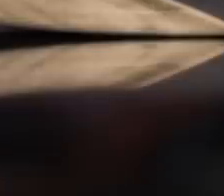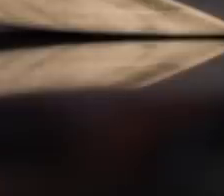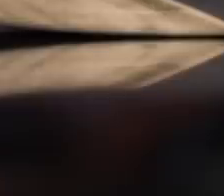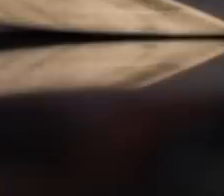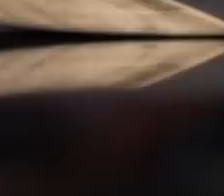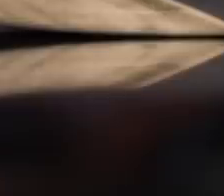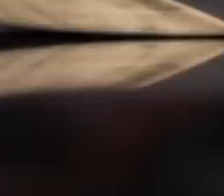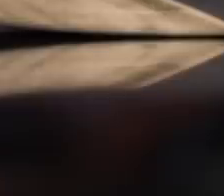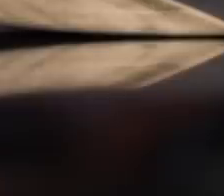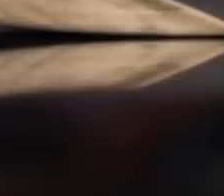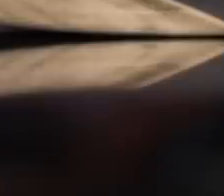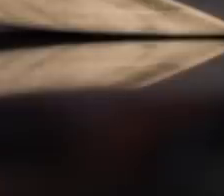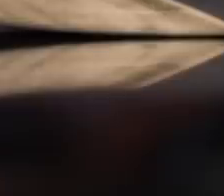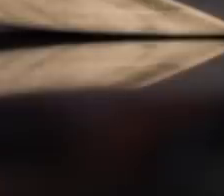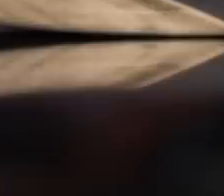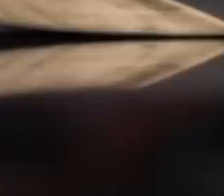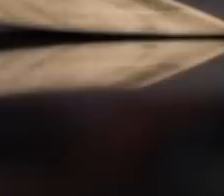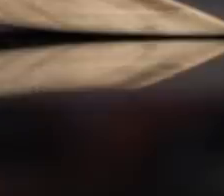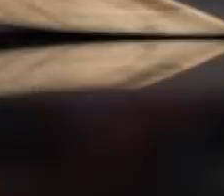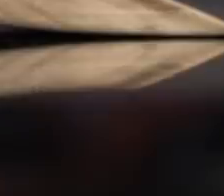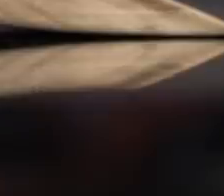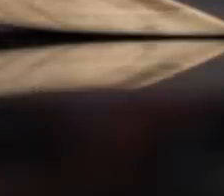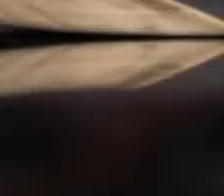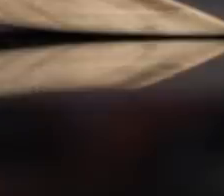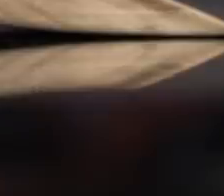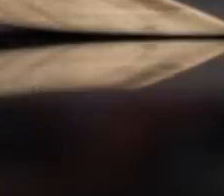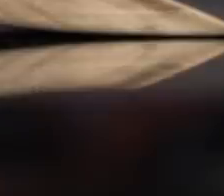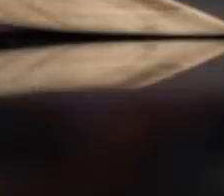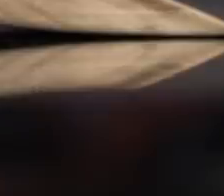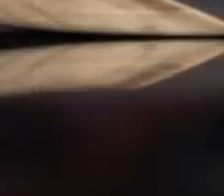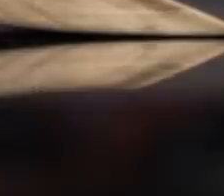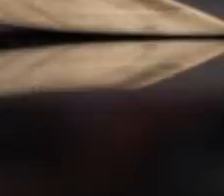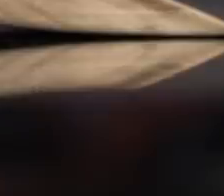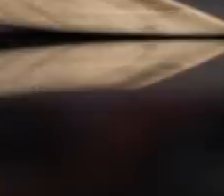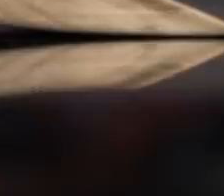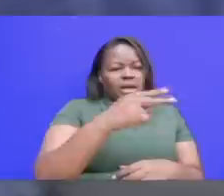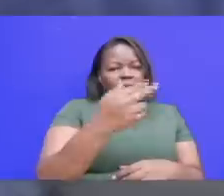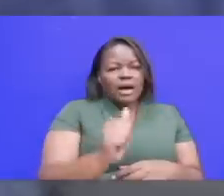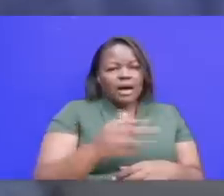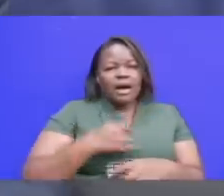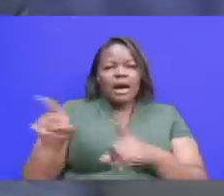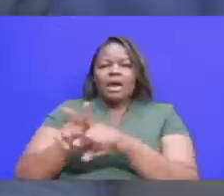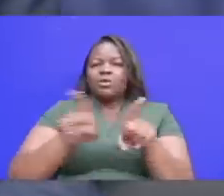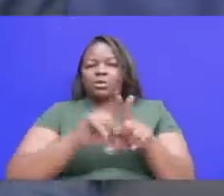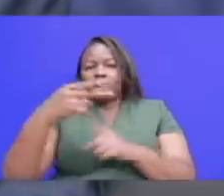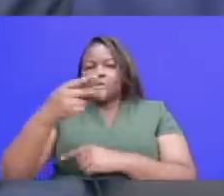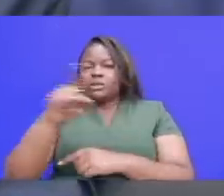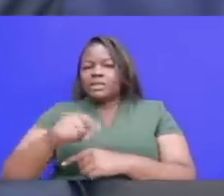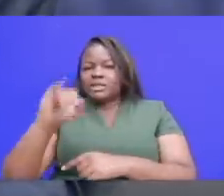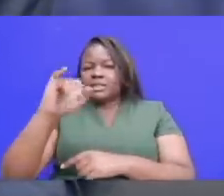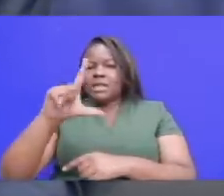brothers, and the lad was with the sons of Bilhah and the sons of Zilpah. I'm wondering